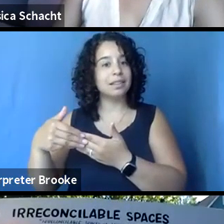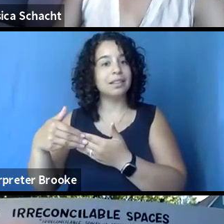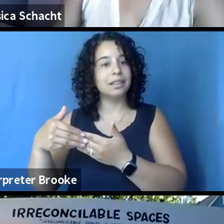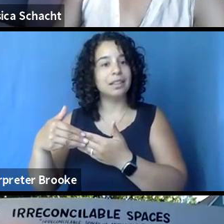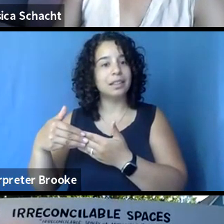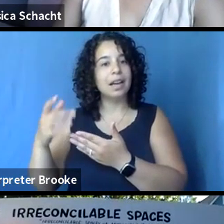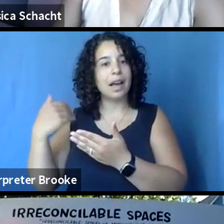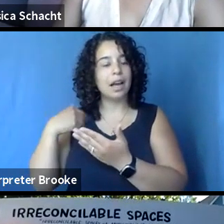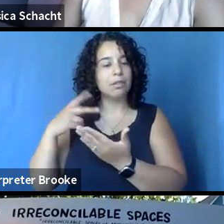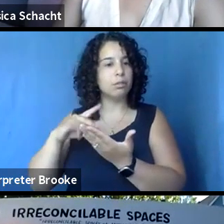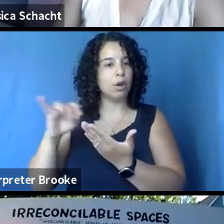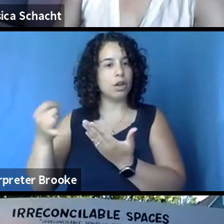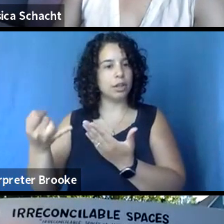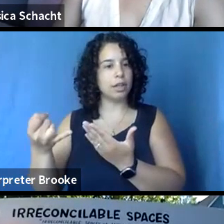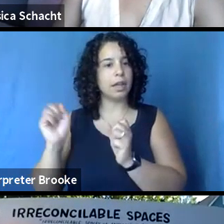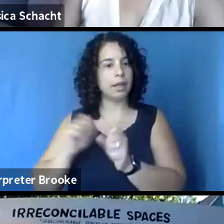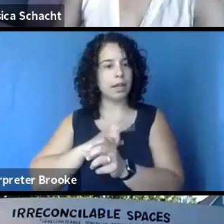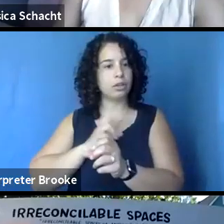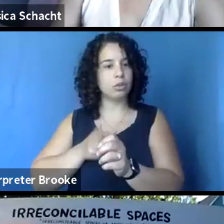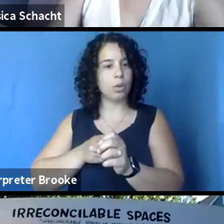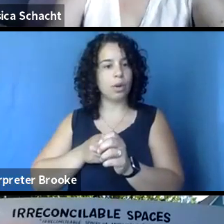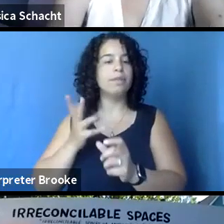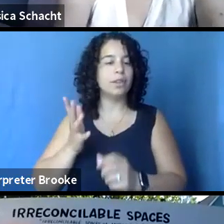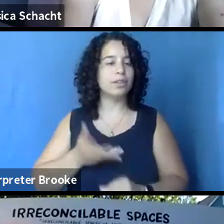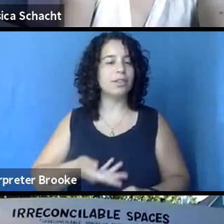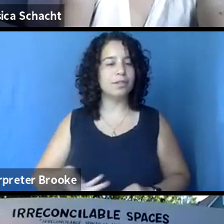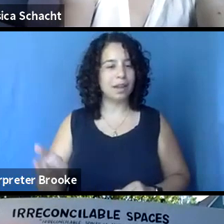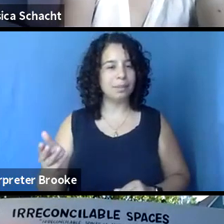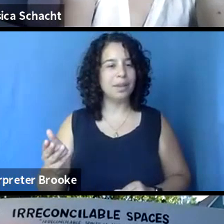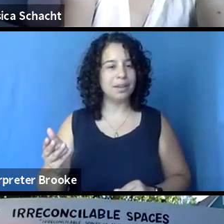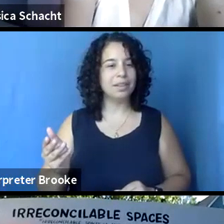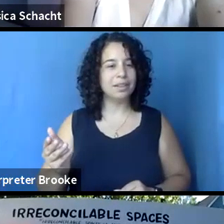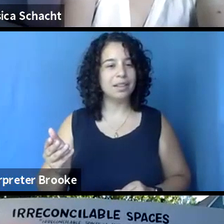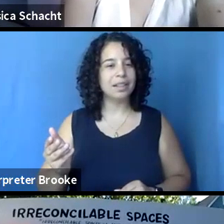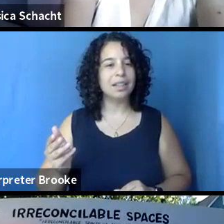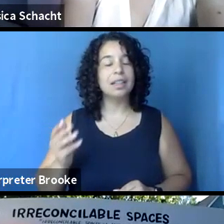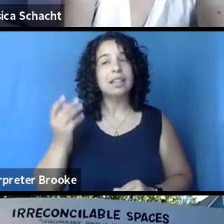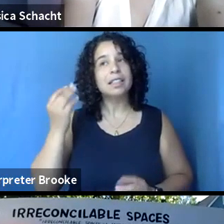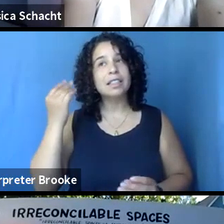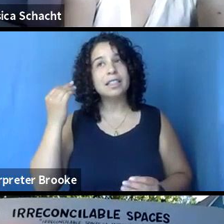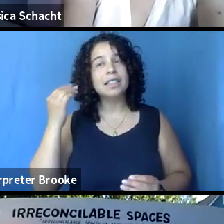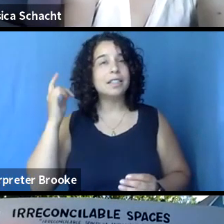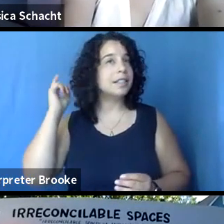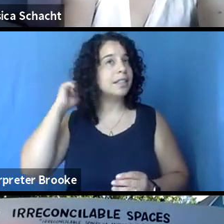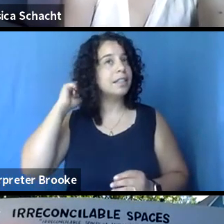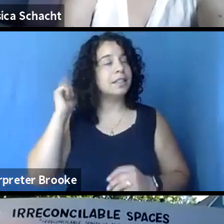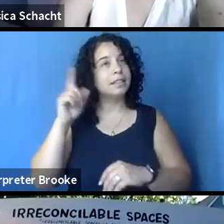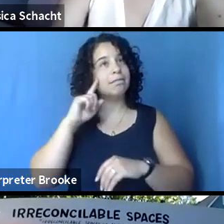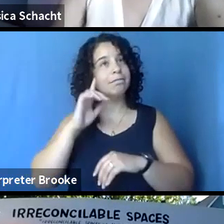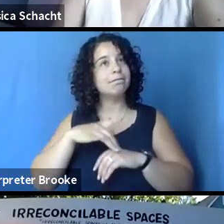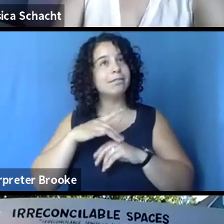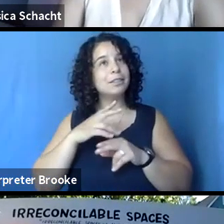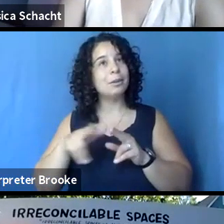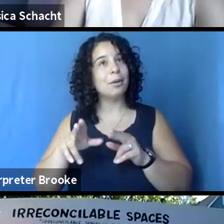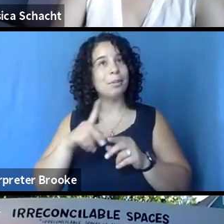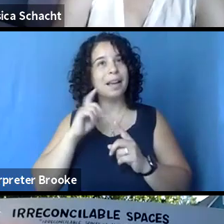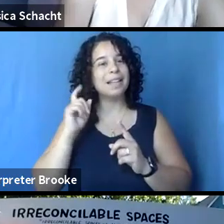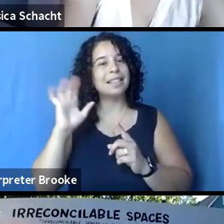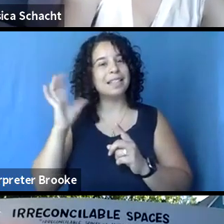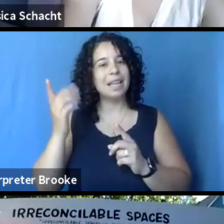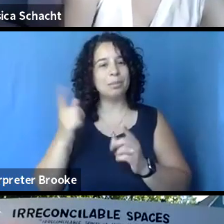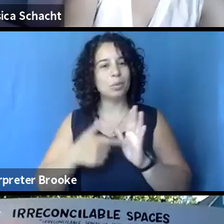project that has kind of a deadline that, or sort of like a things need to be done